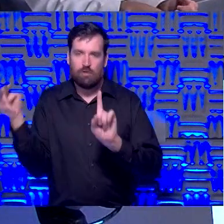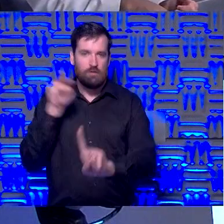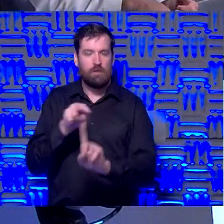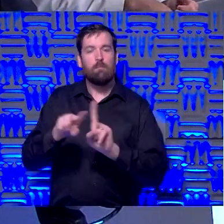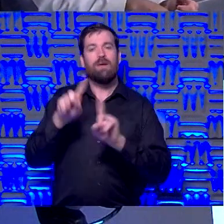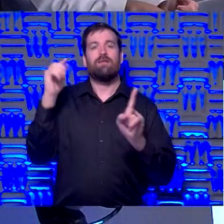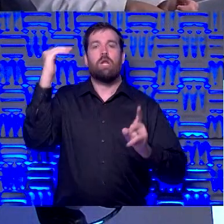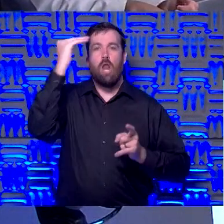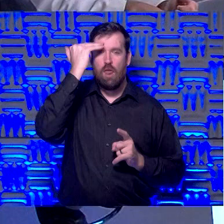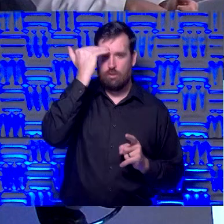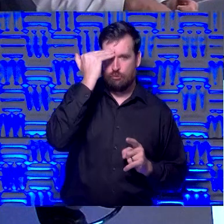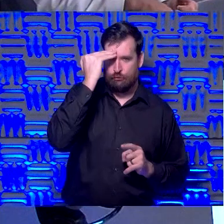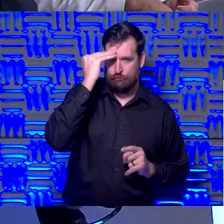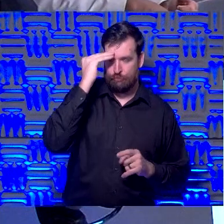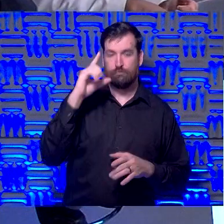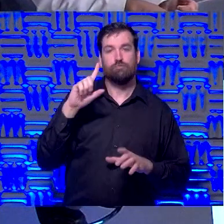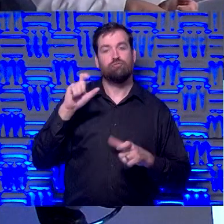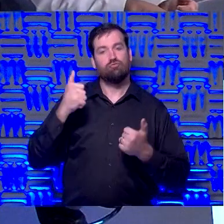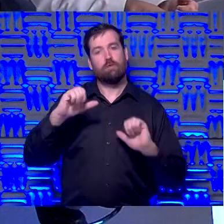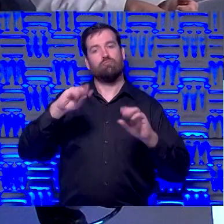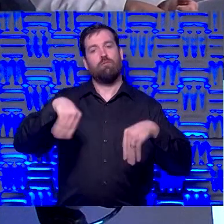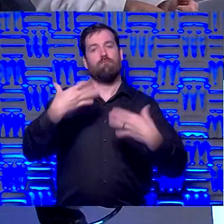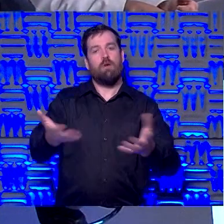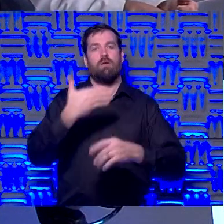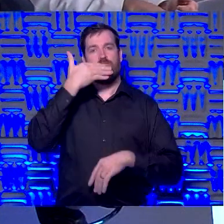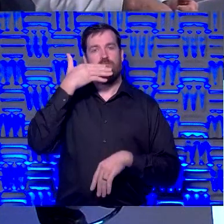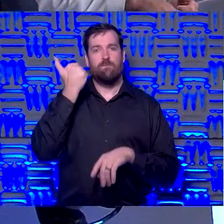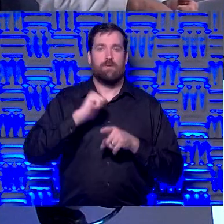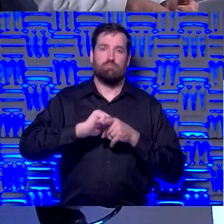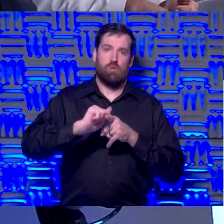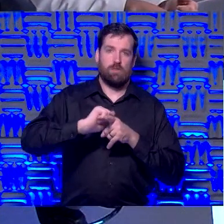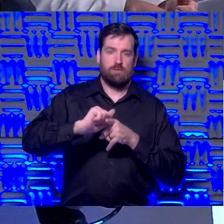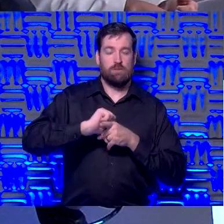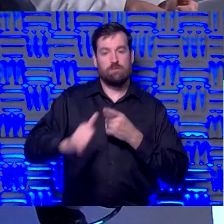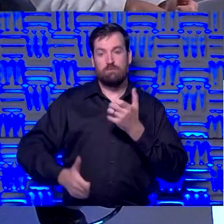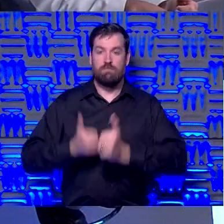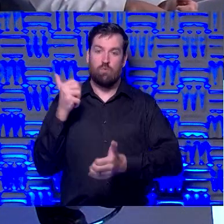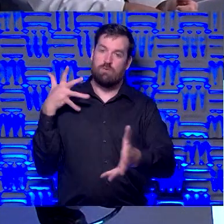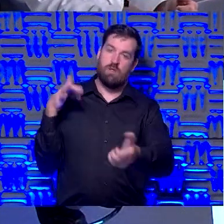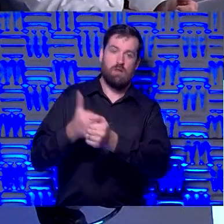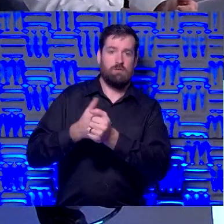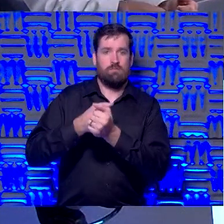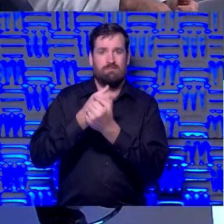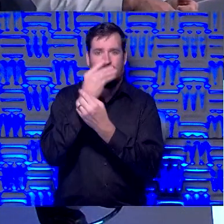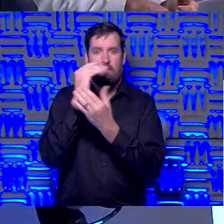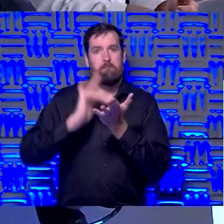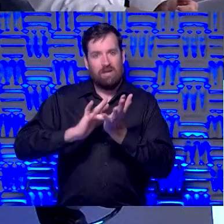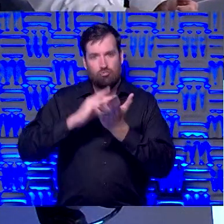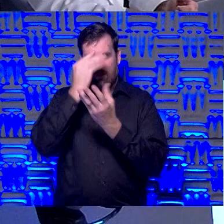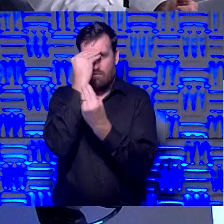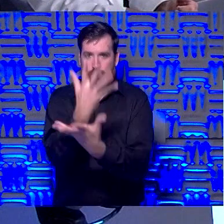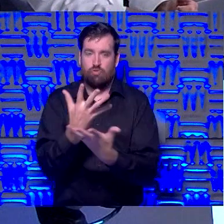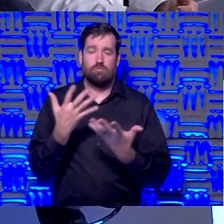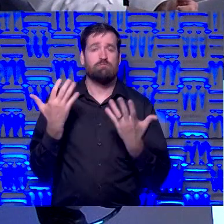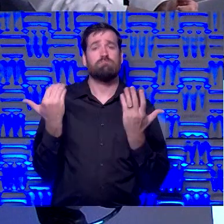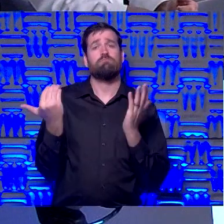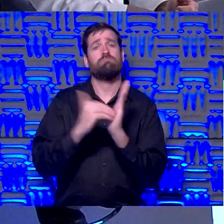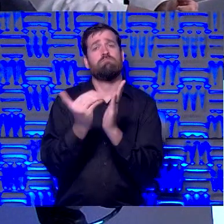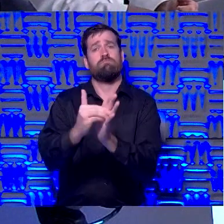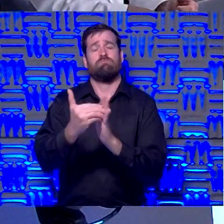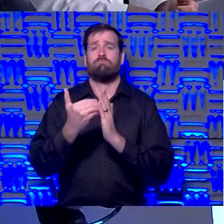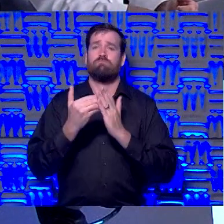of knowledge. We are trying to give you the best practices, the most up-to-date medical information. Continue to practice the public